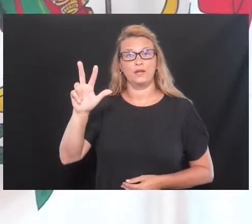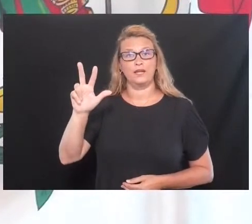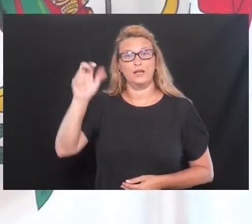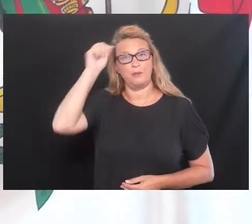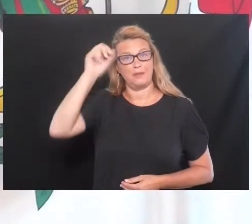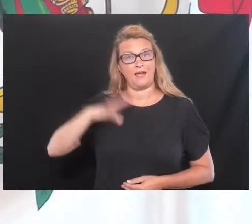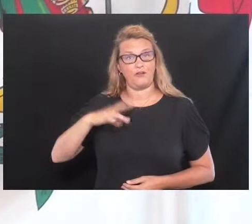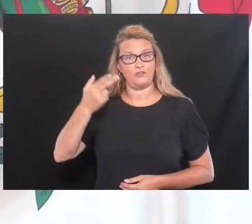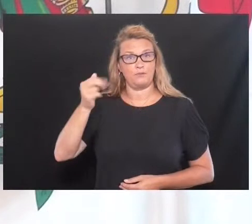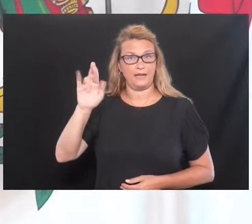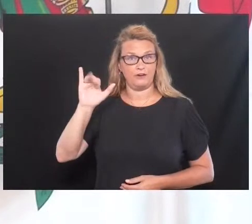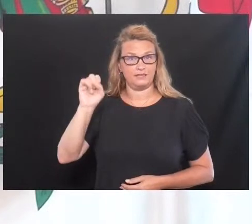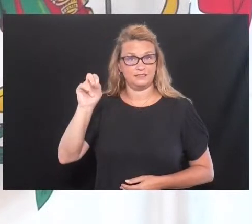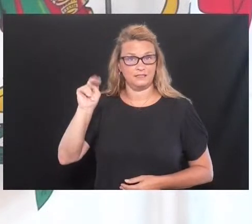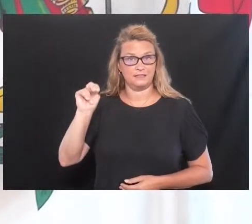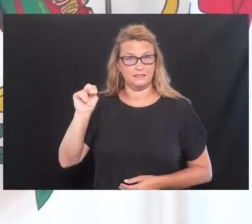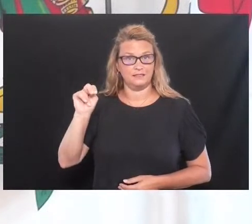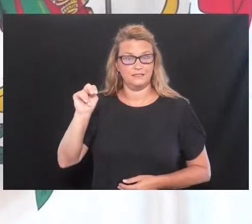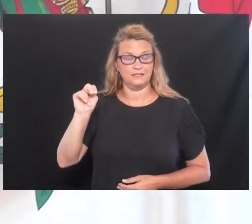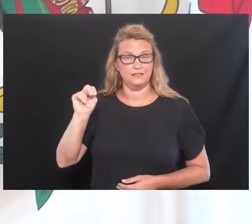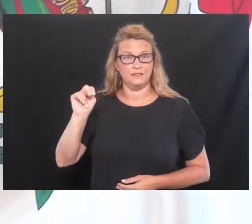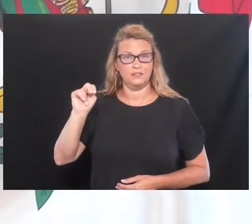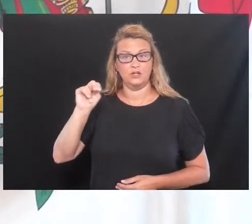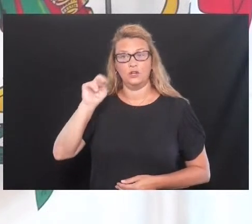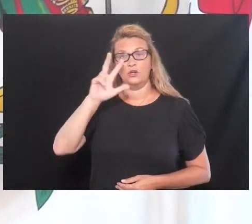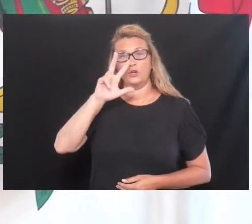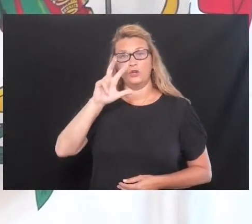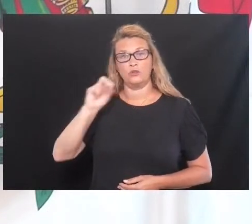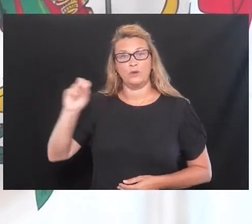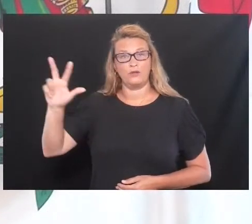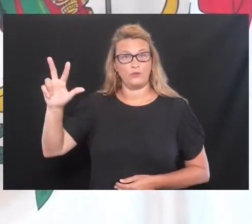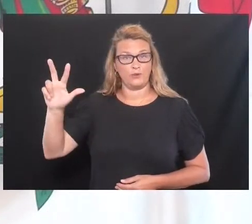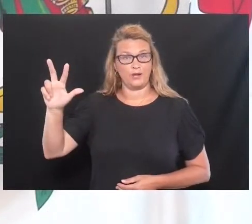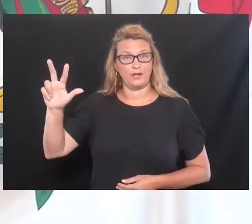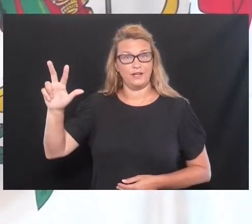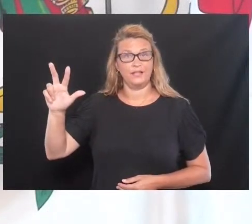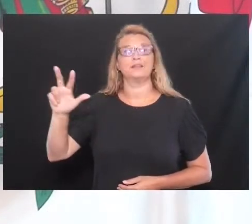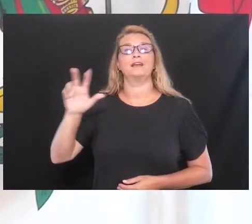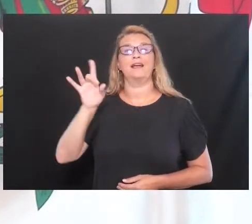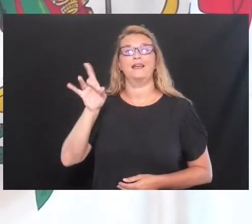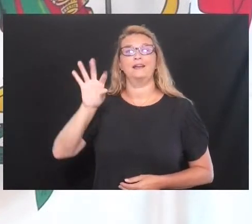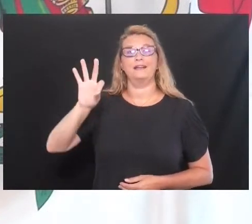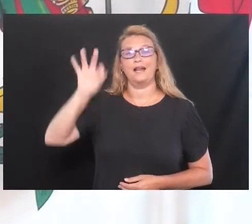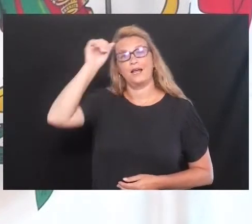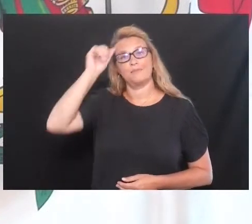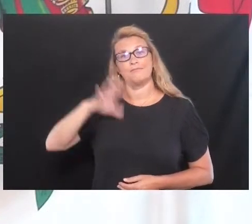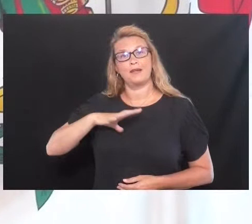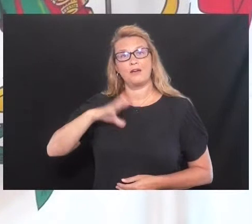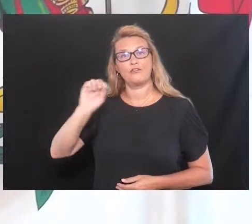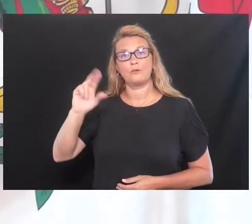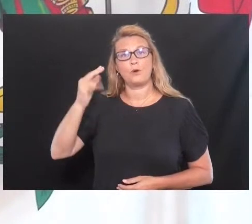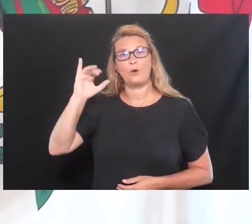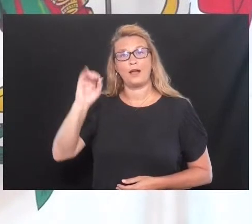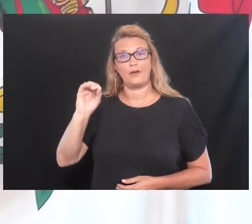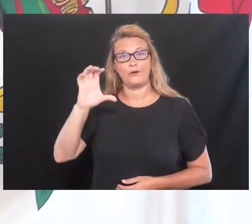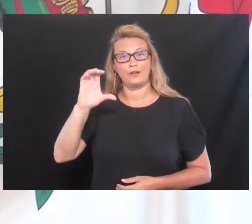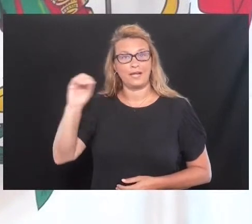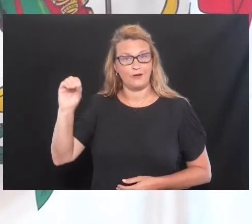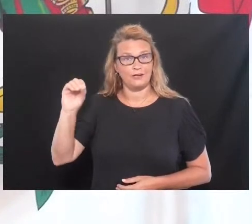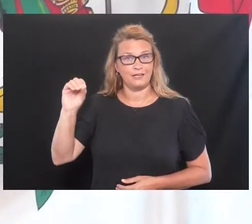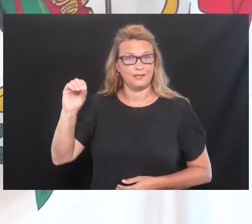County. The 3,003rd death is an 89-year-old male from Ohio County.